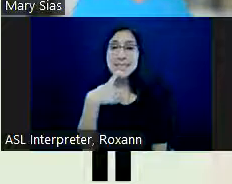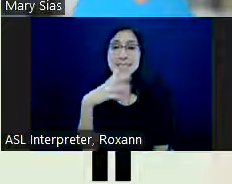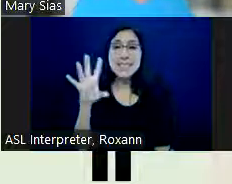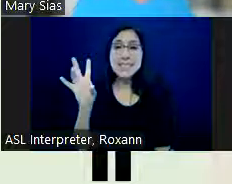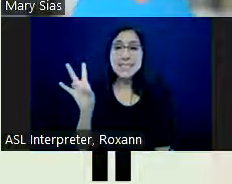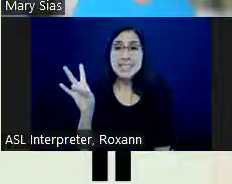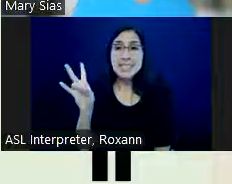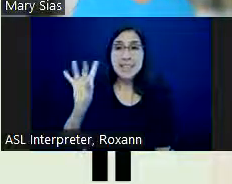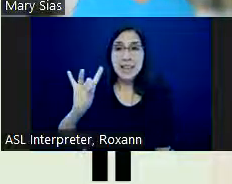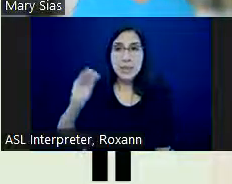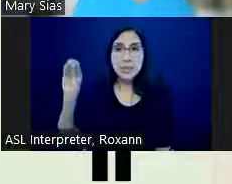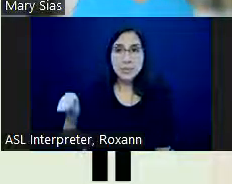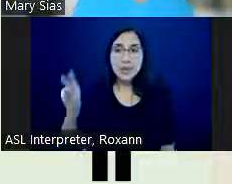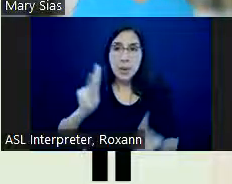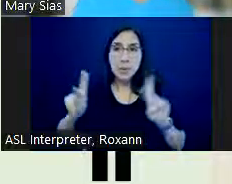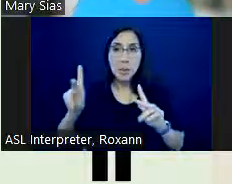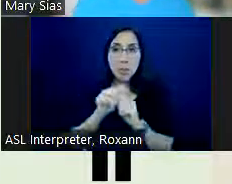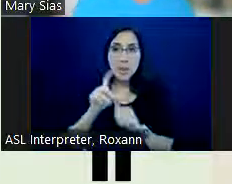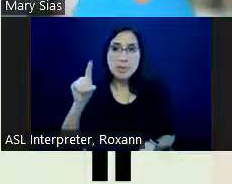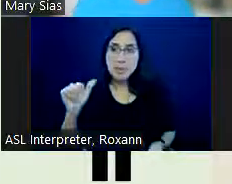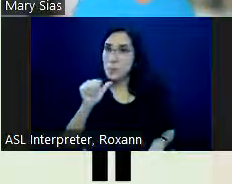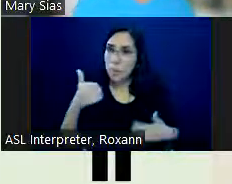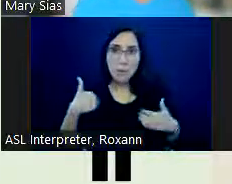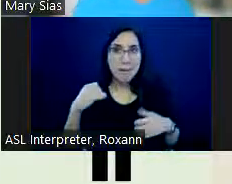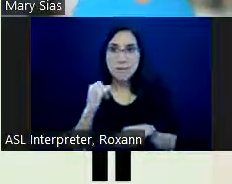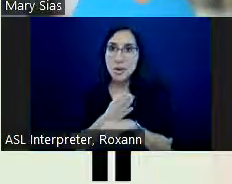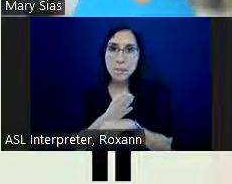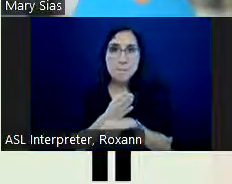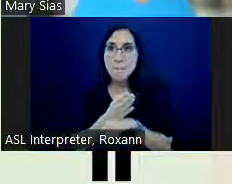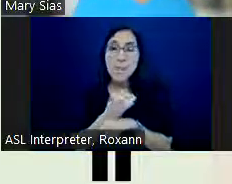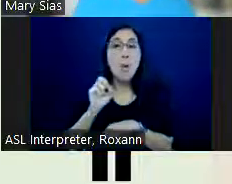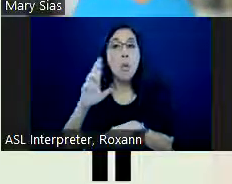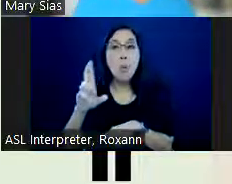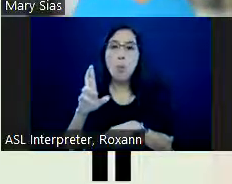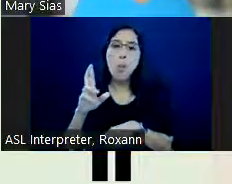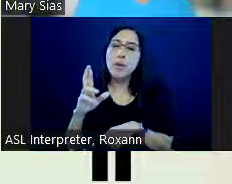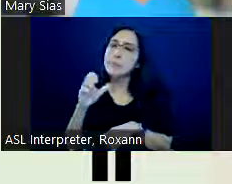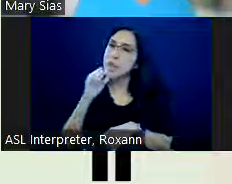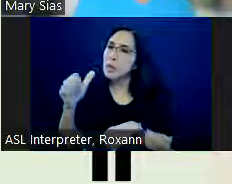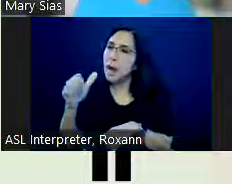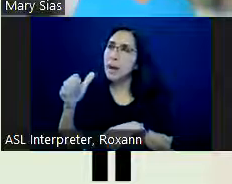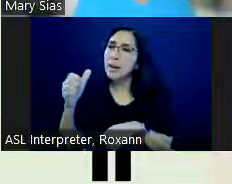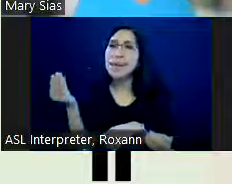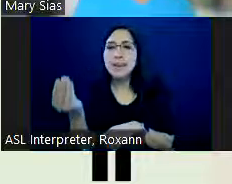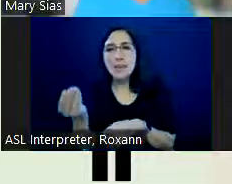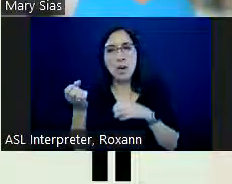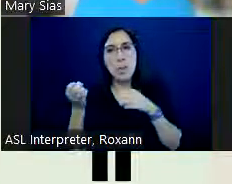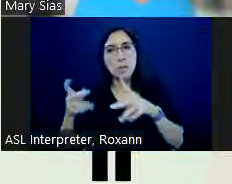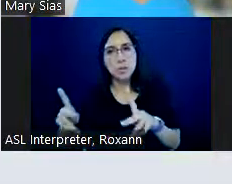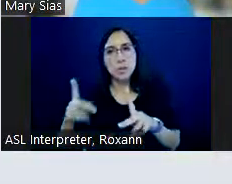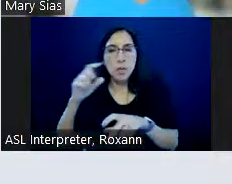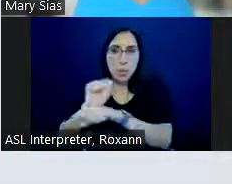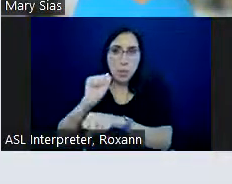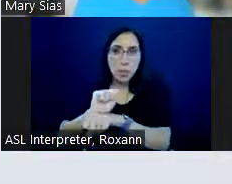disabilities are unemployed, and we know that could be also underemployed. So what happened to that possibility that